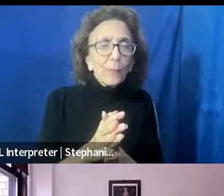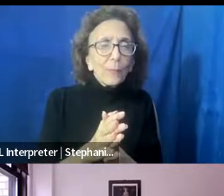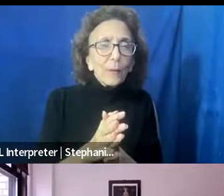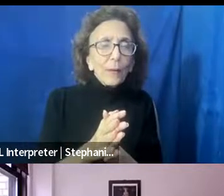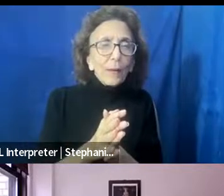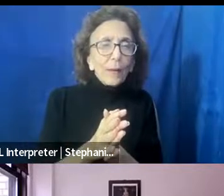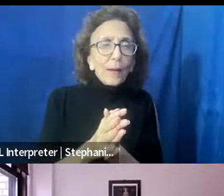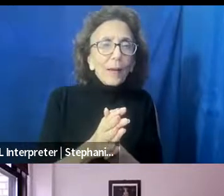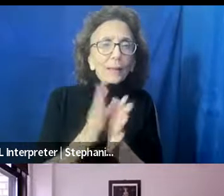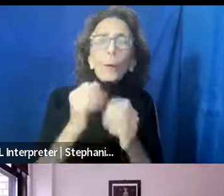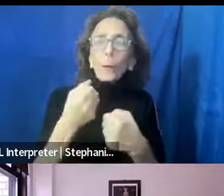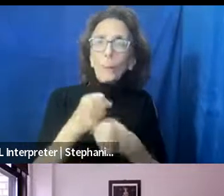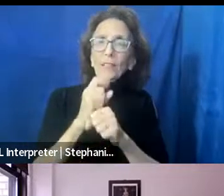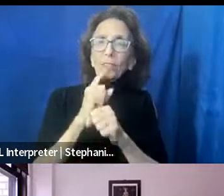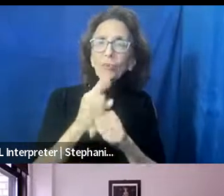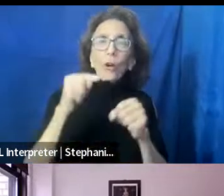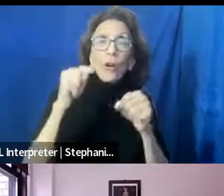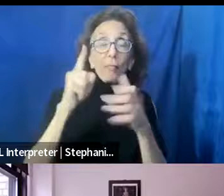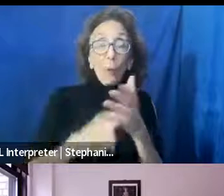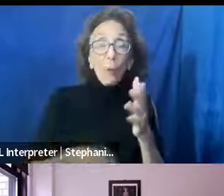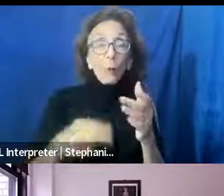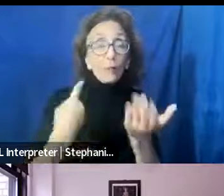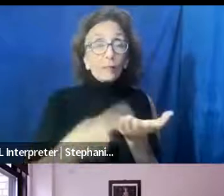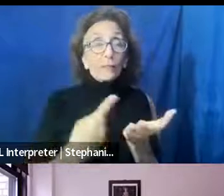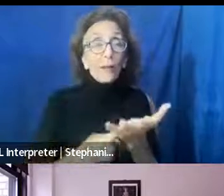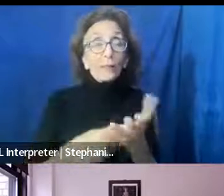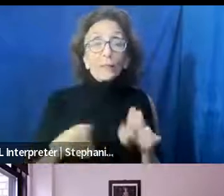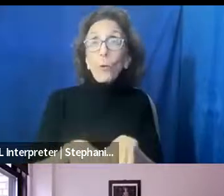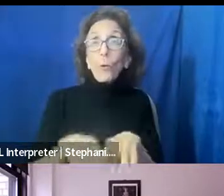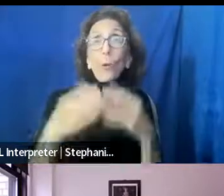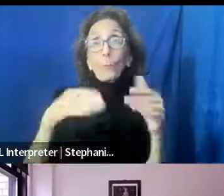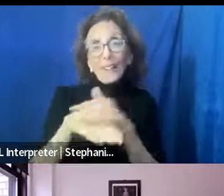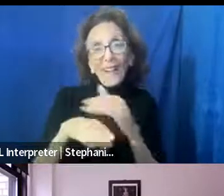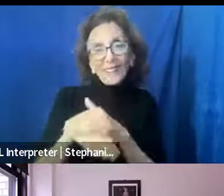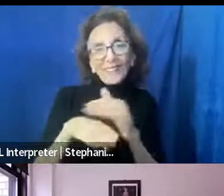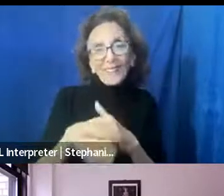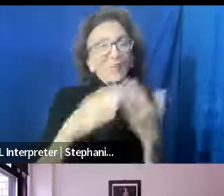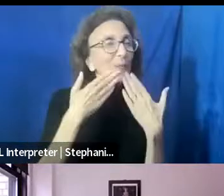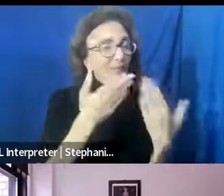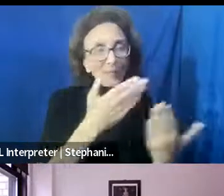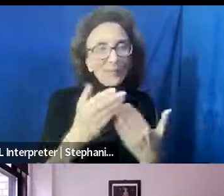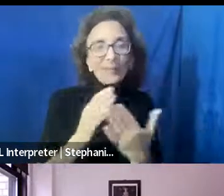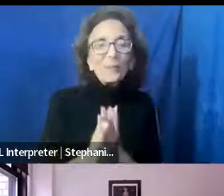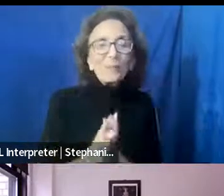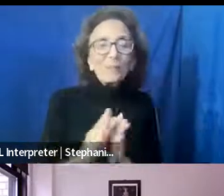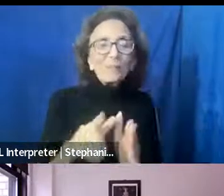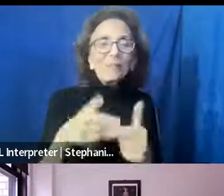sure that this content is more accessible. So thank you, everyone.